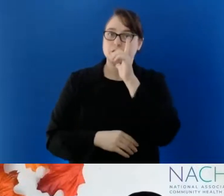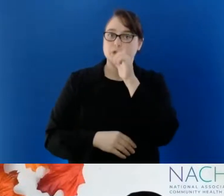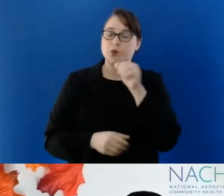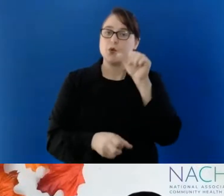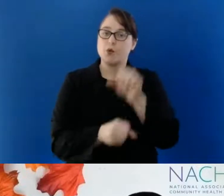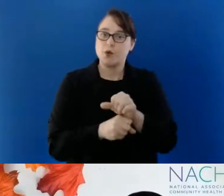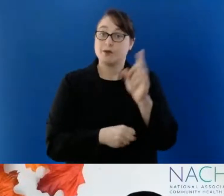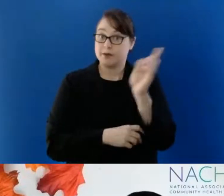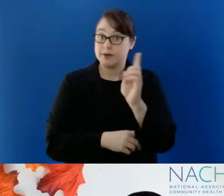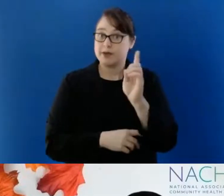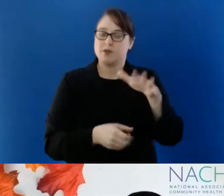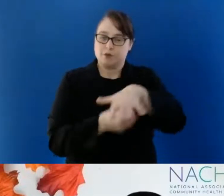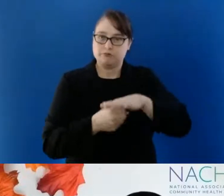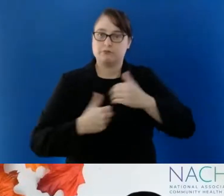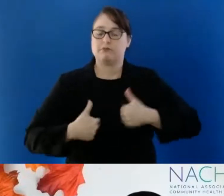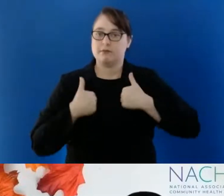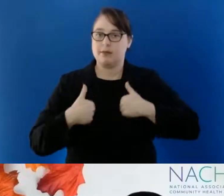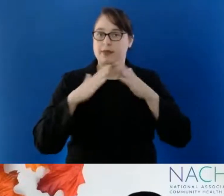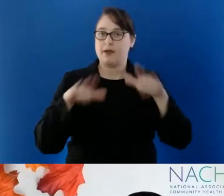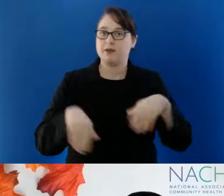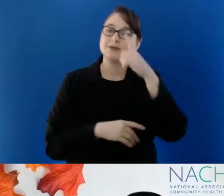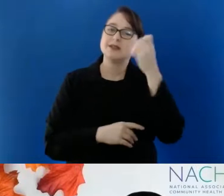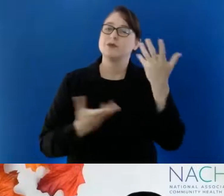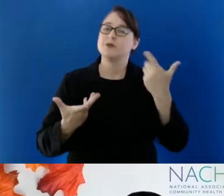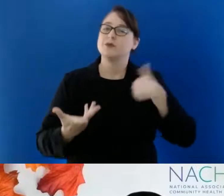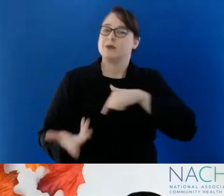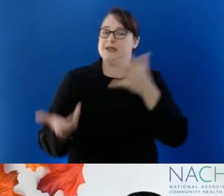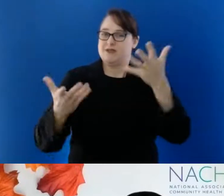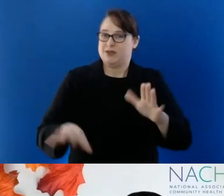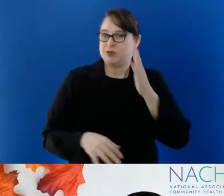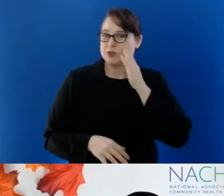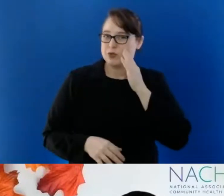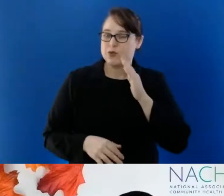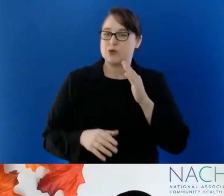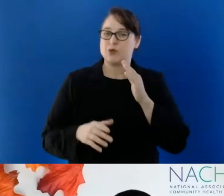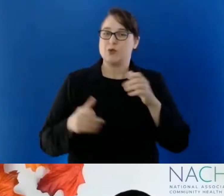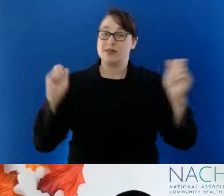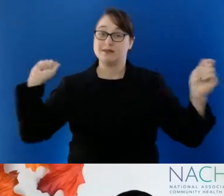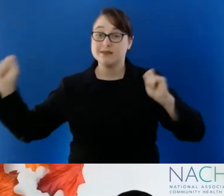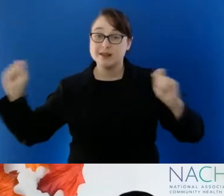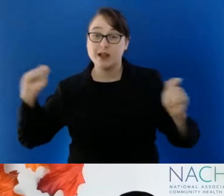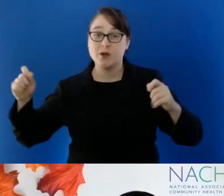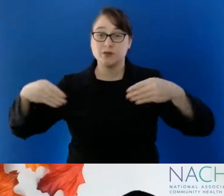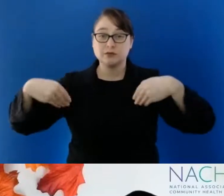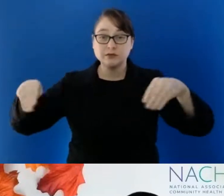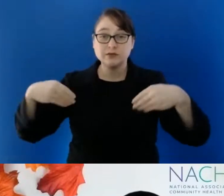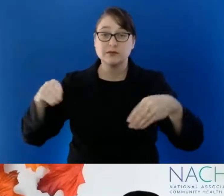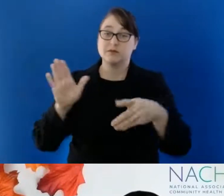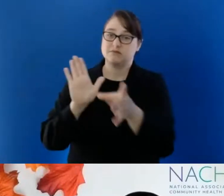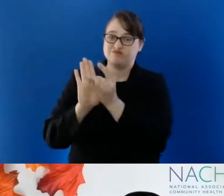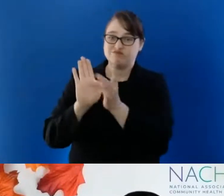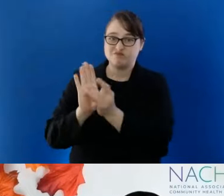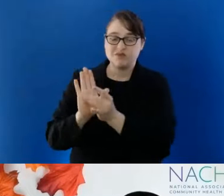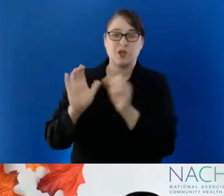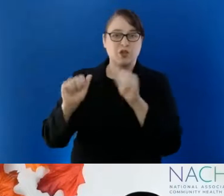fomites, the towels, the sheets that they may be dealing with on a regular basis could cause transmission or be part of transmission.